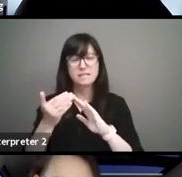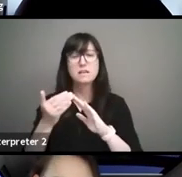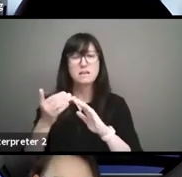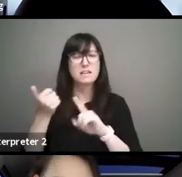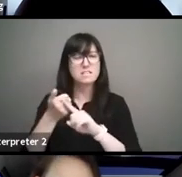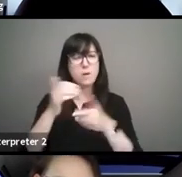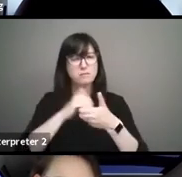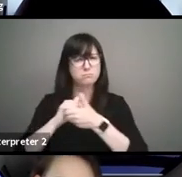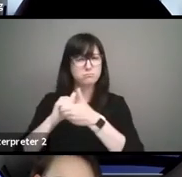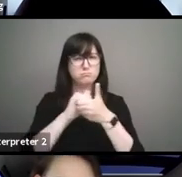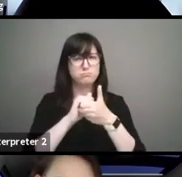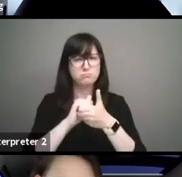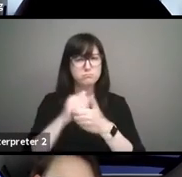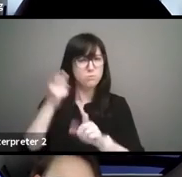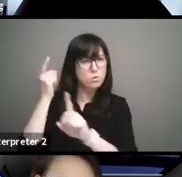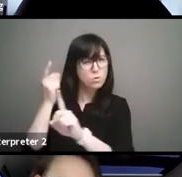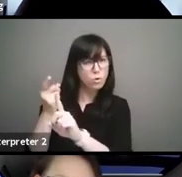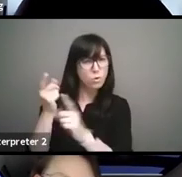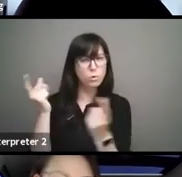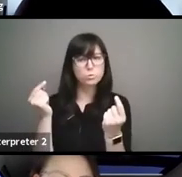coalition committed to making